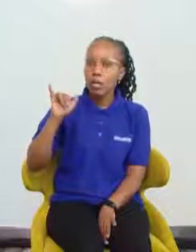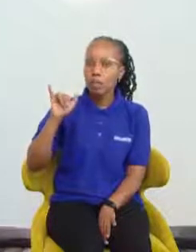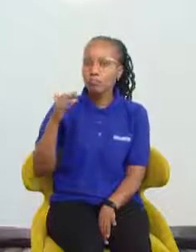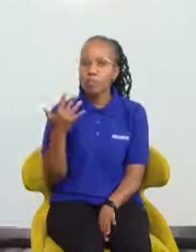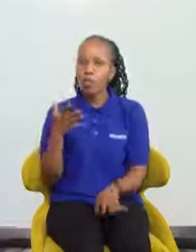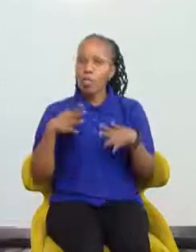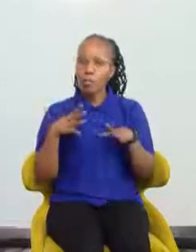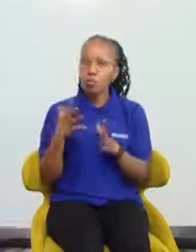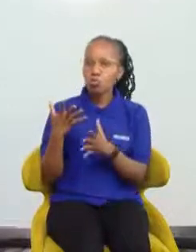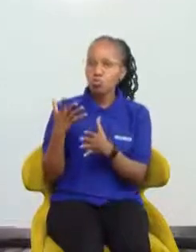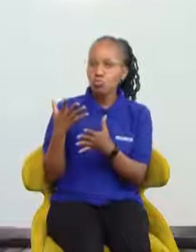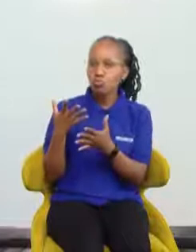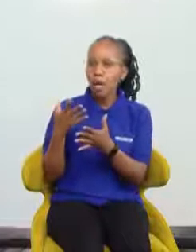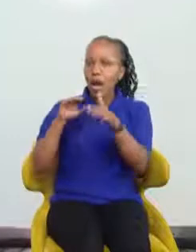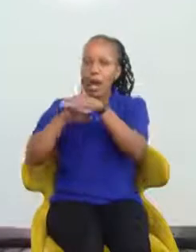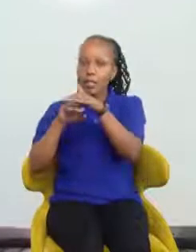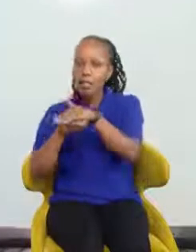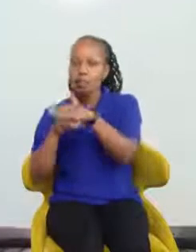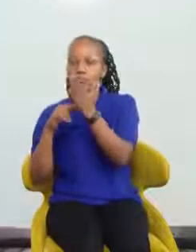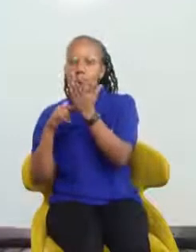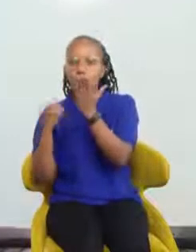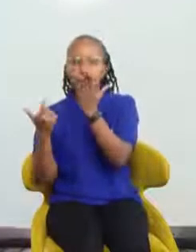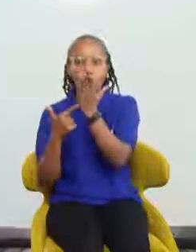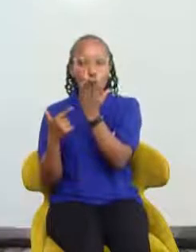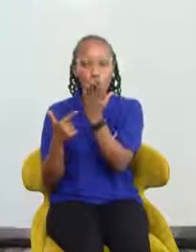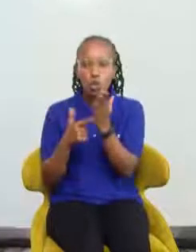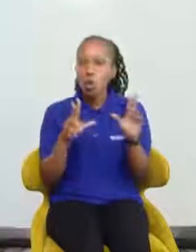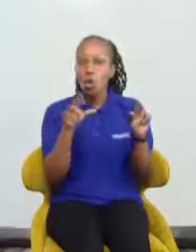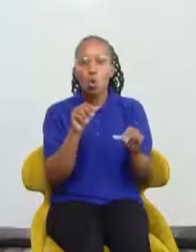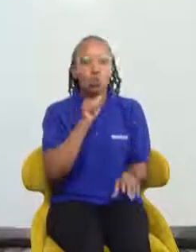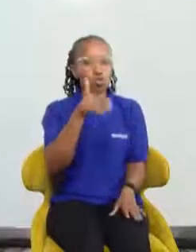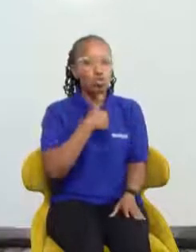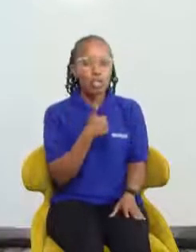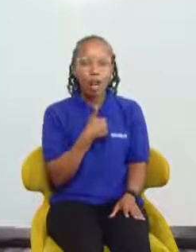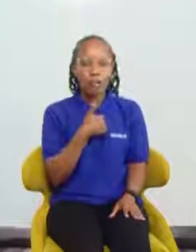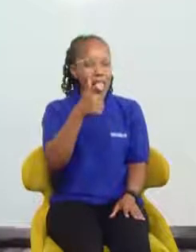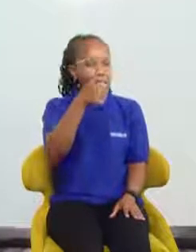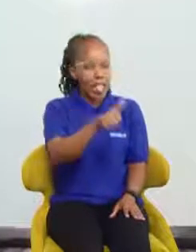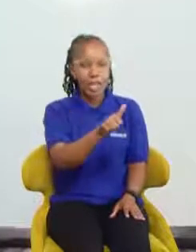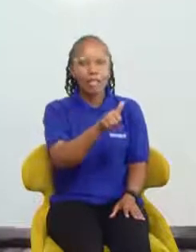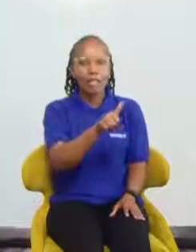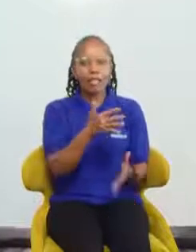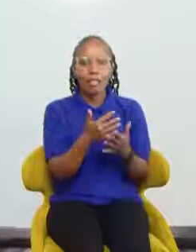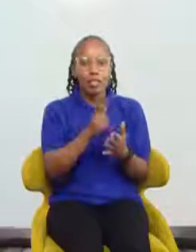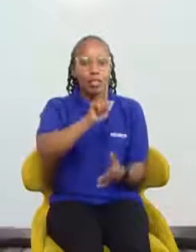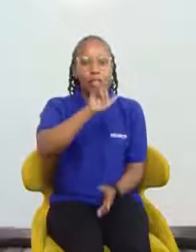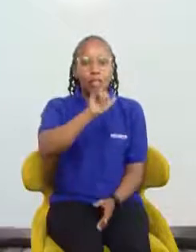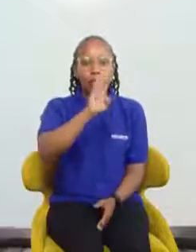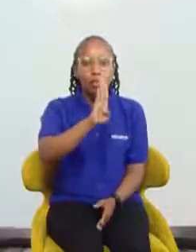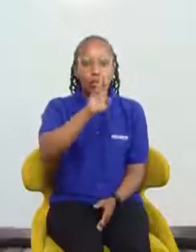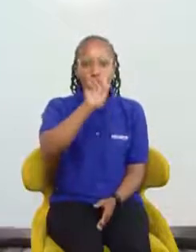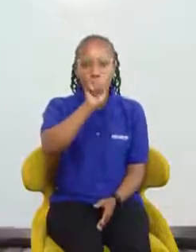assistive technology? No. We don't have any libraries in my country where people can go and buy